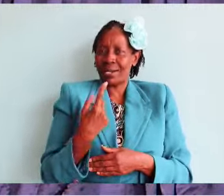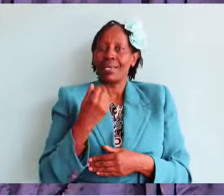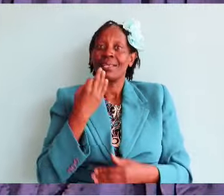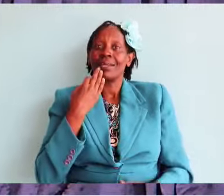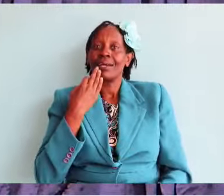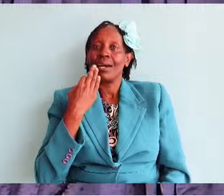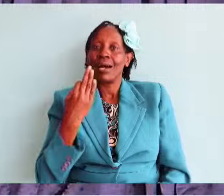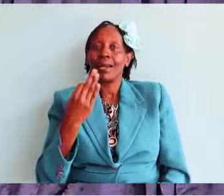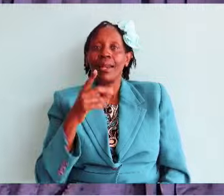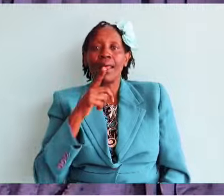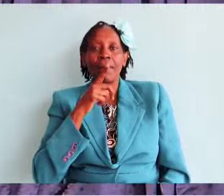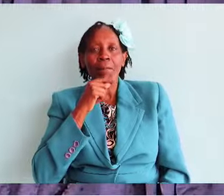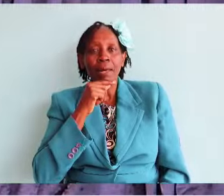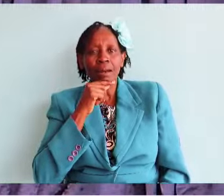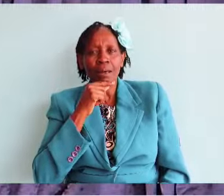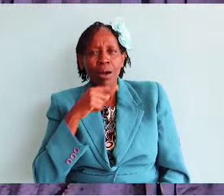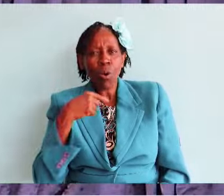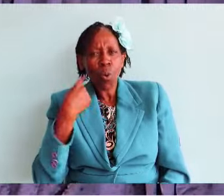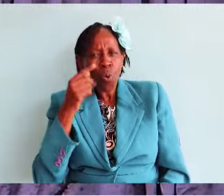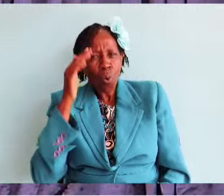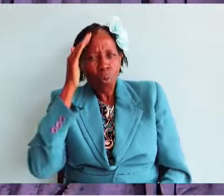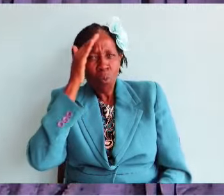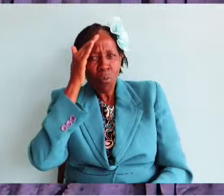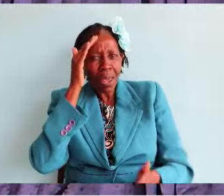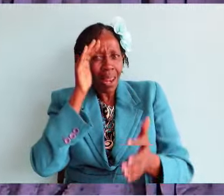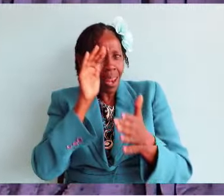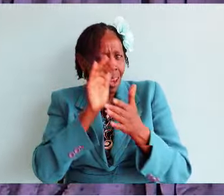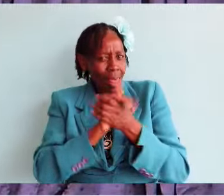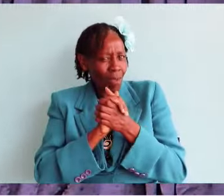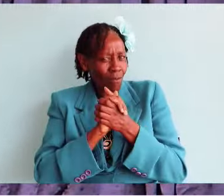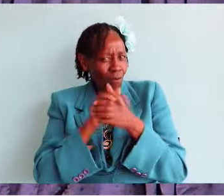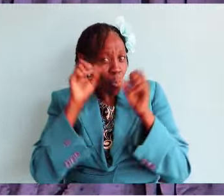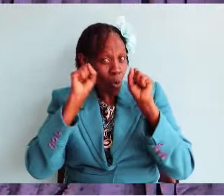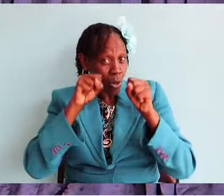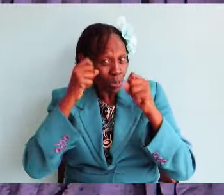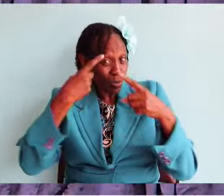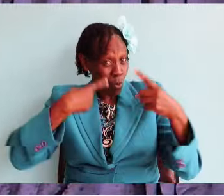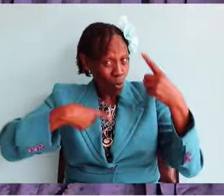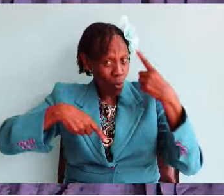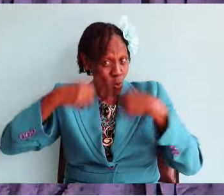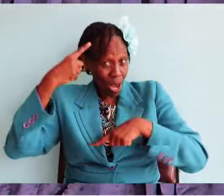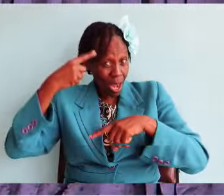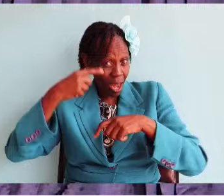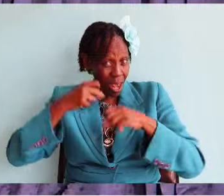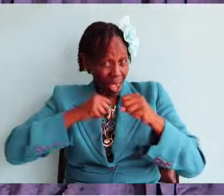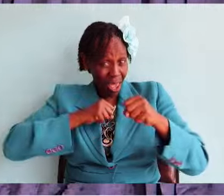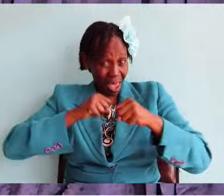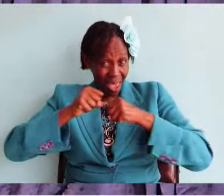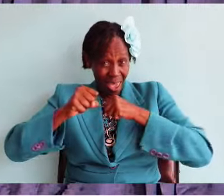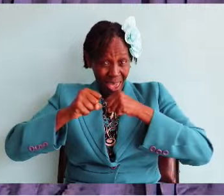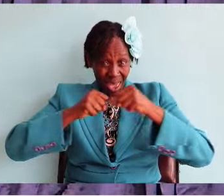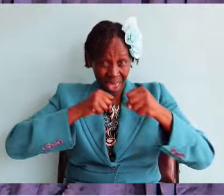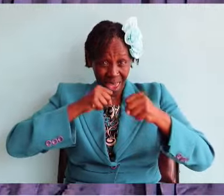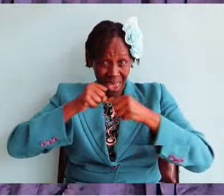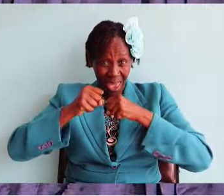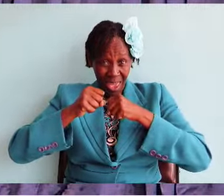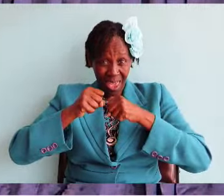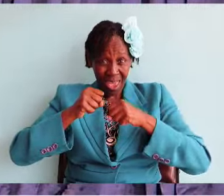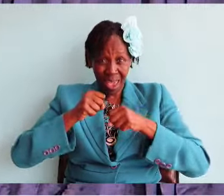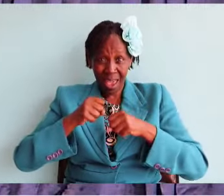Who will believe that 300 men can go and win war against people that are described